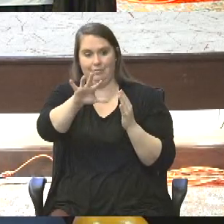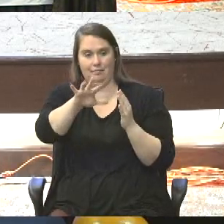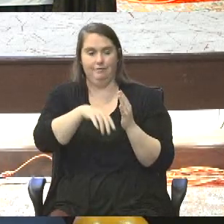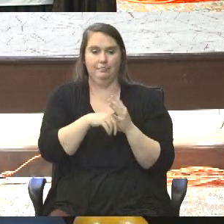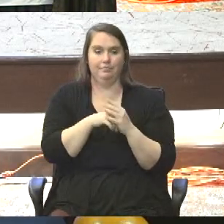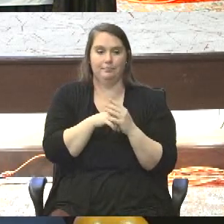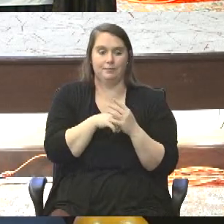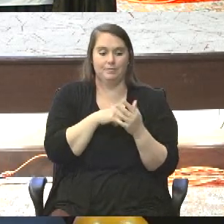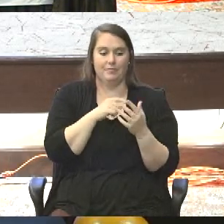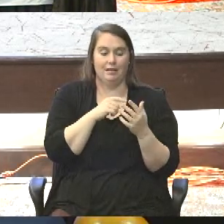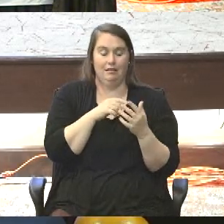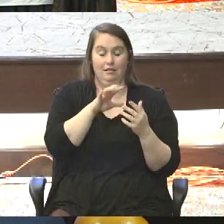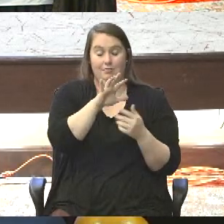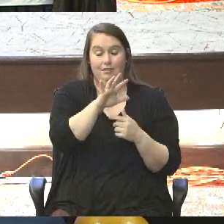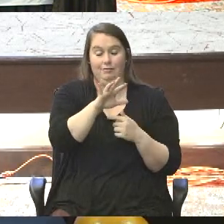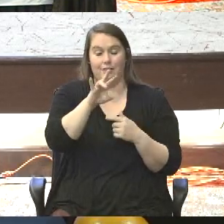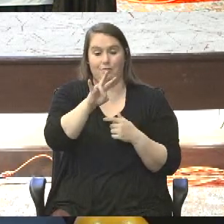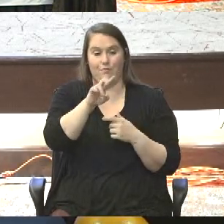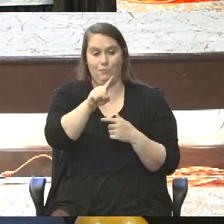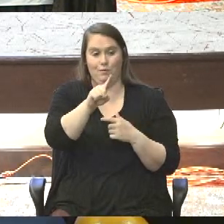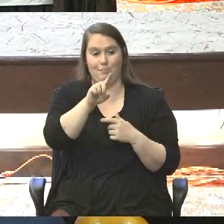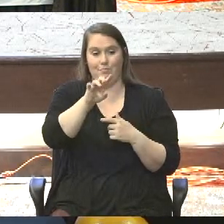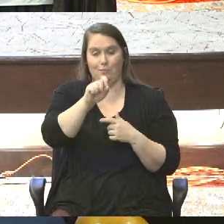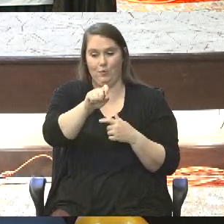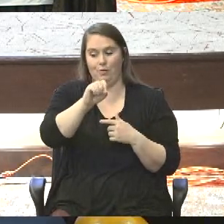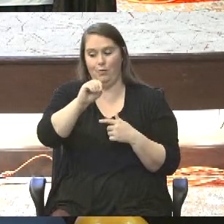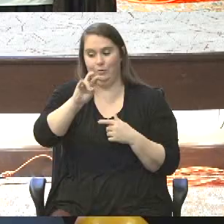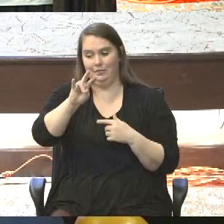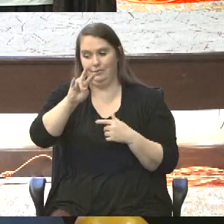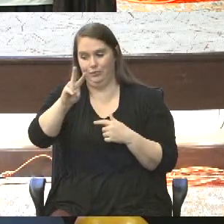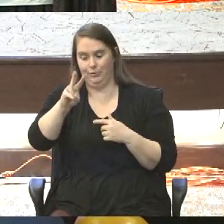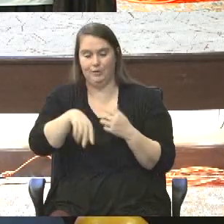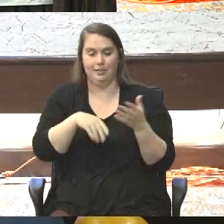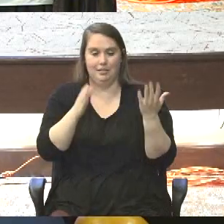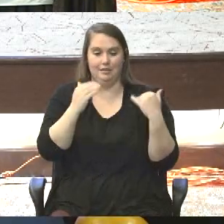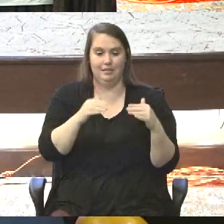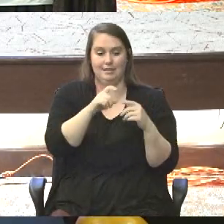Section 551.072. In Economic Development, Texas